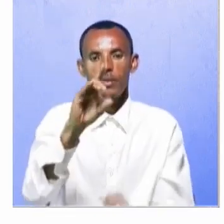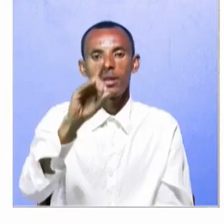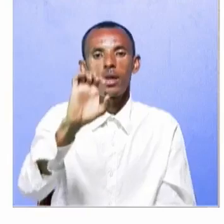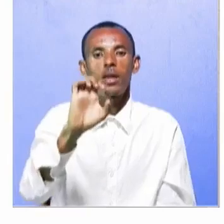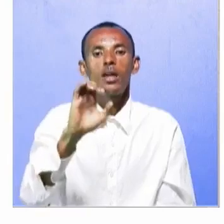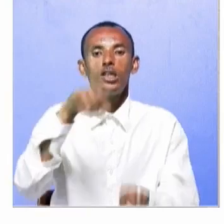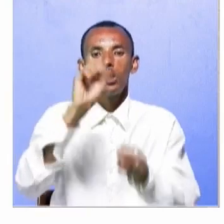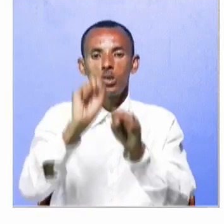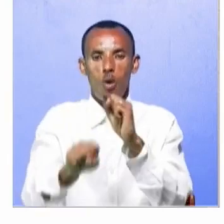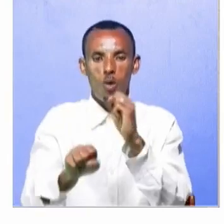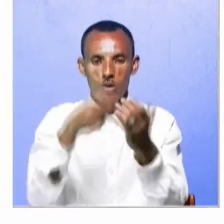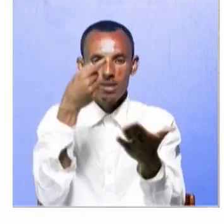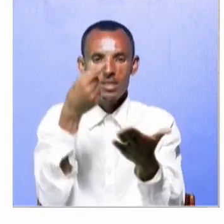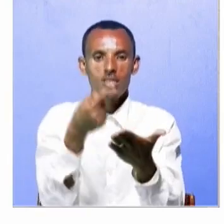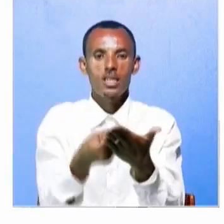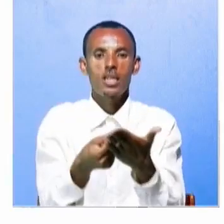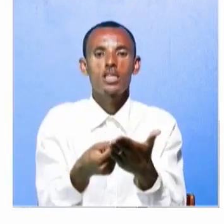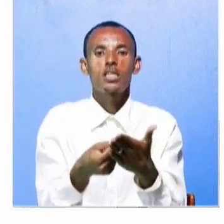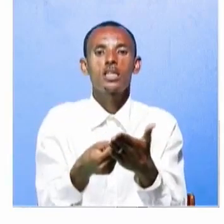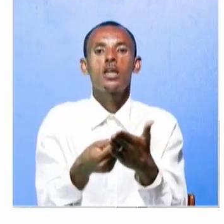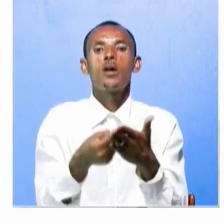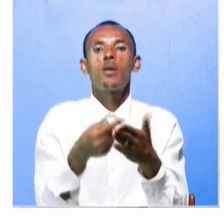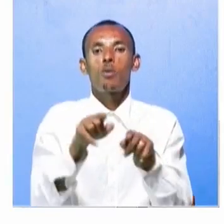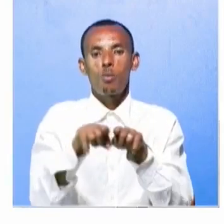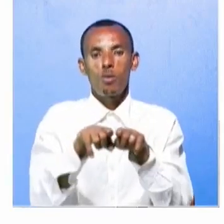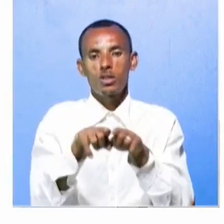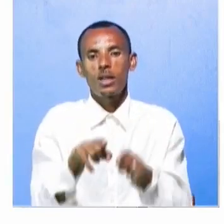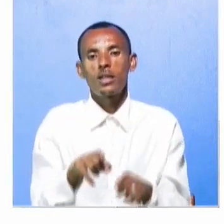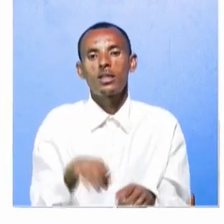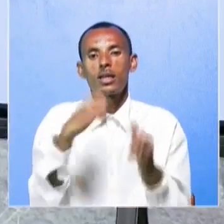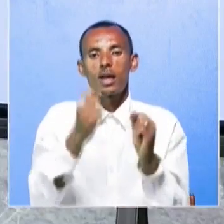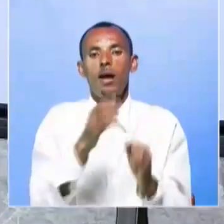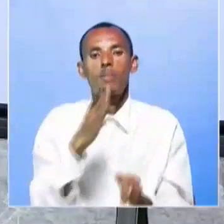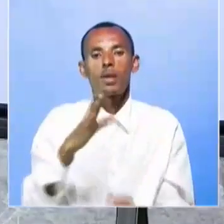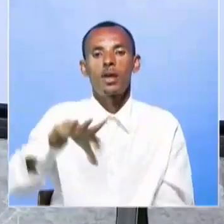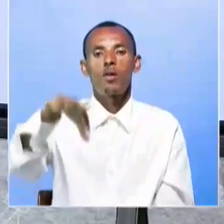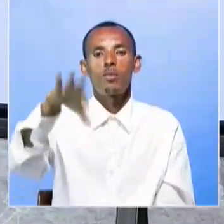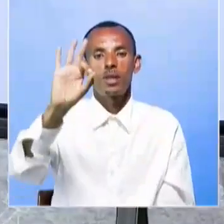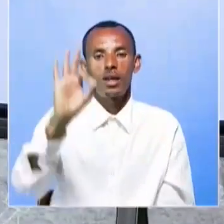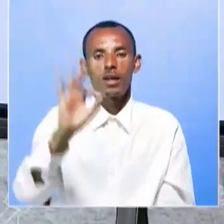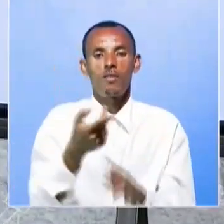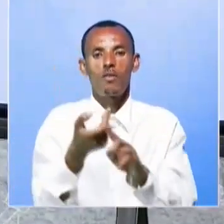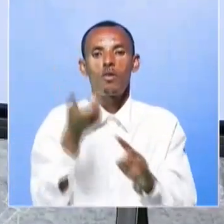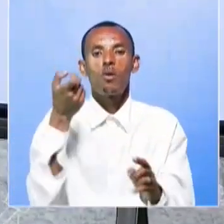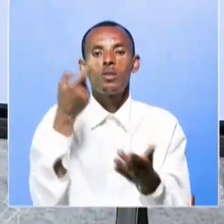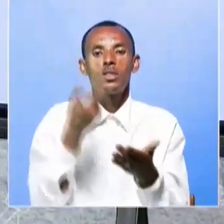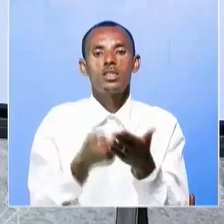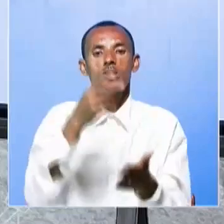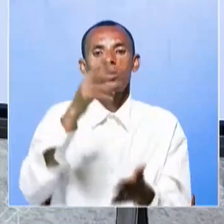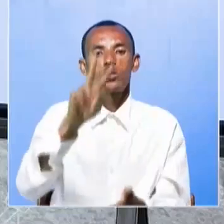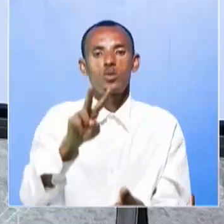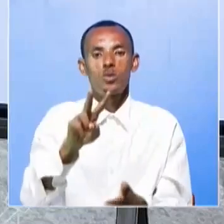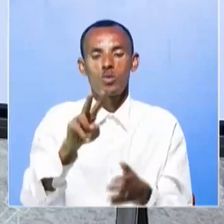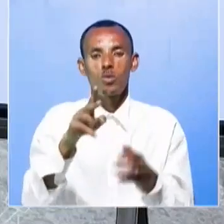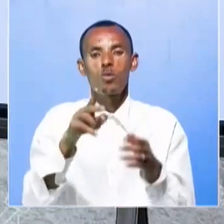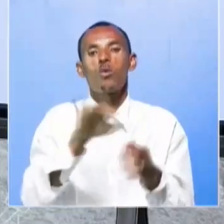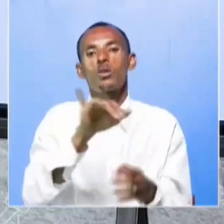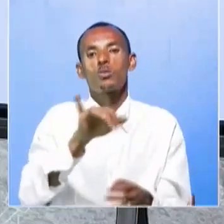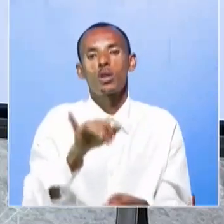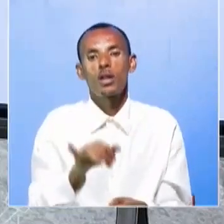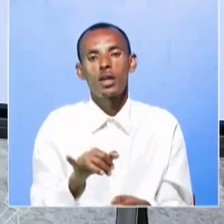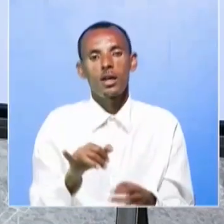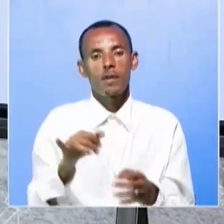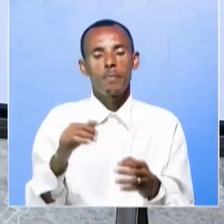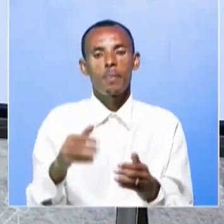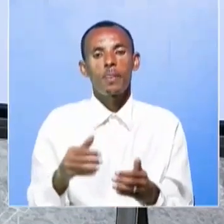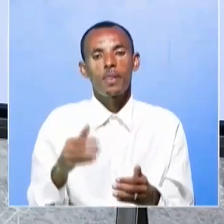So this proportionality can be obtained from these two corresponding congruent